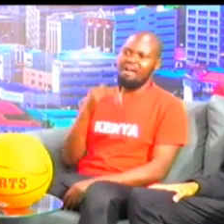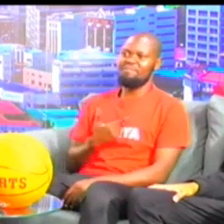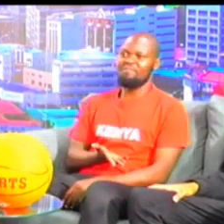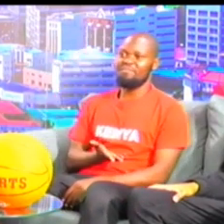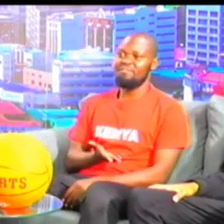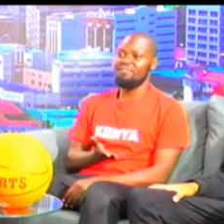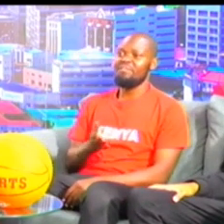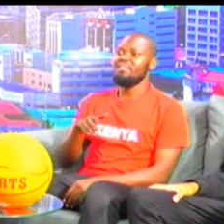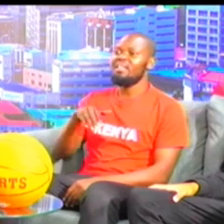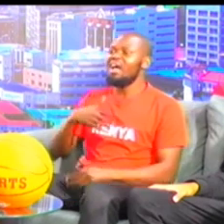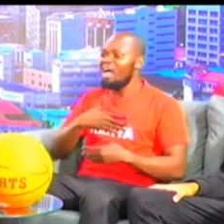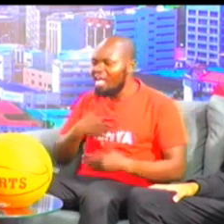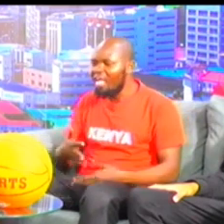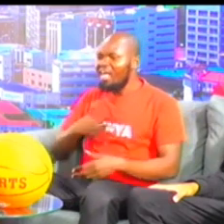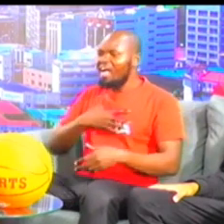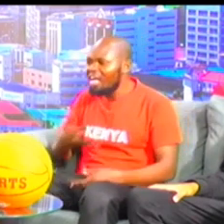and